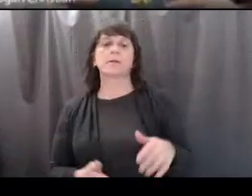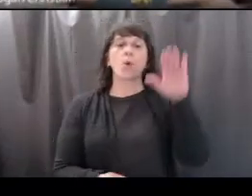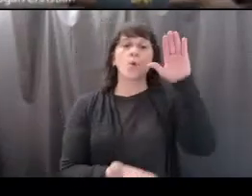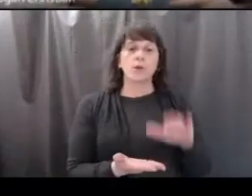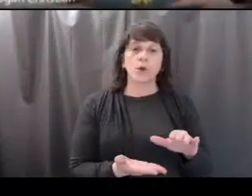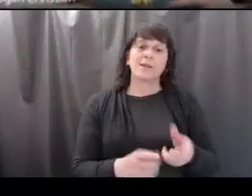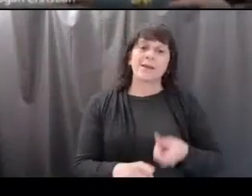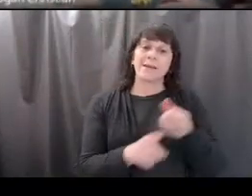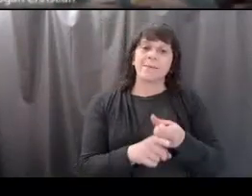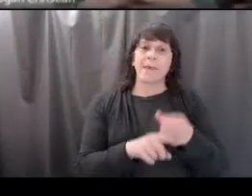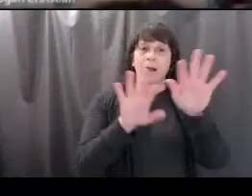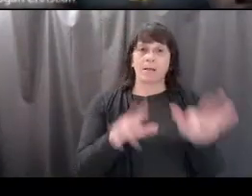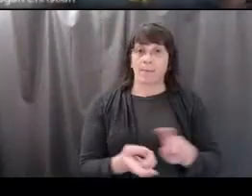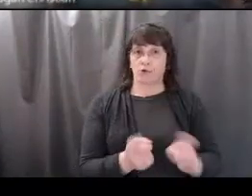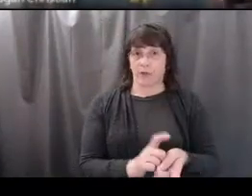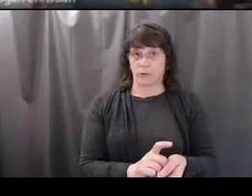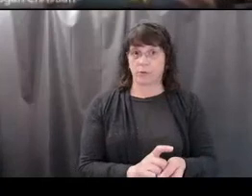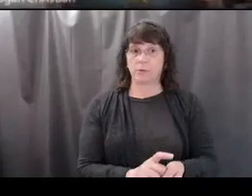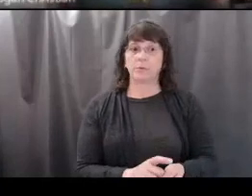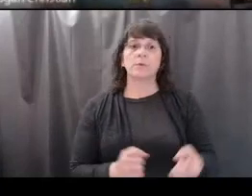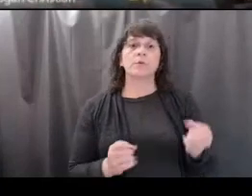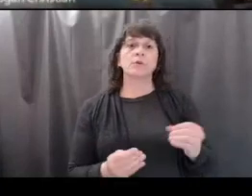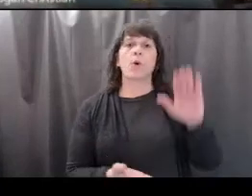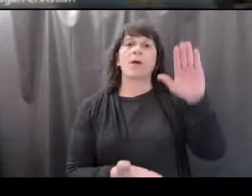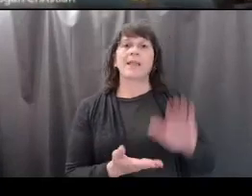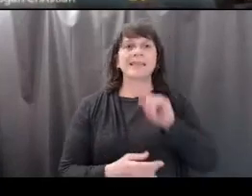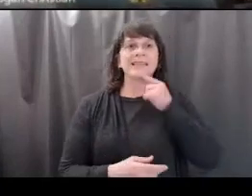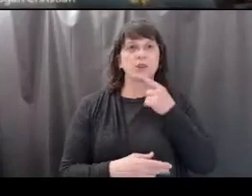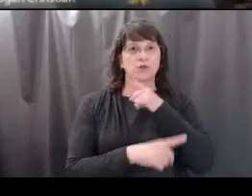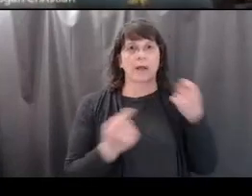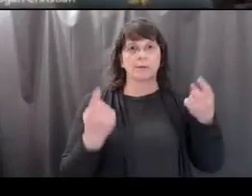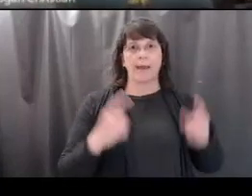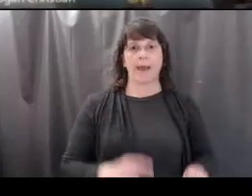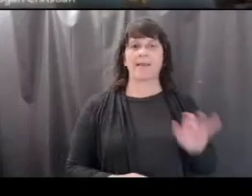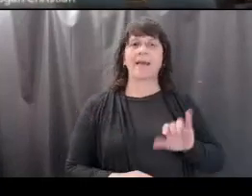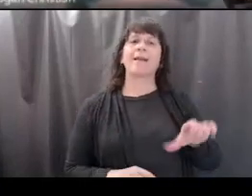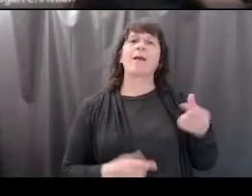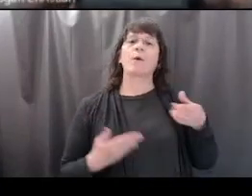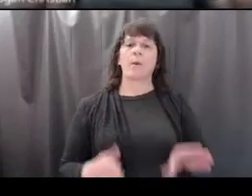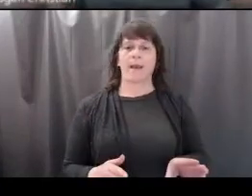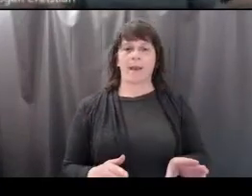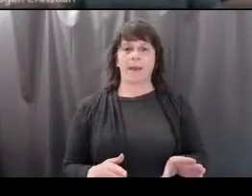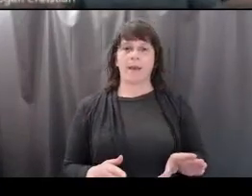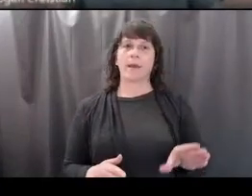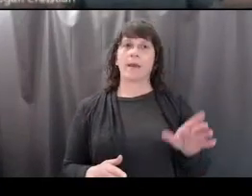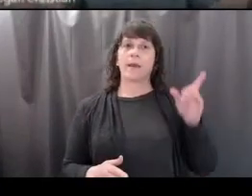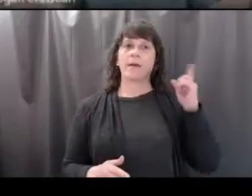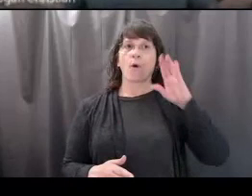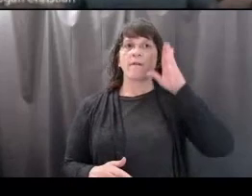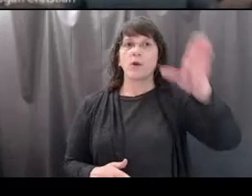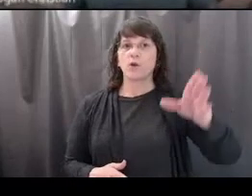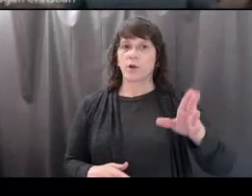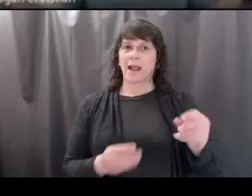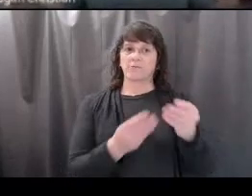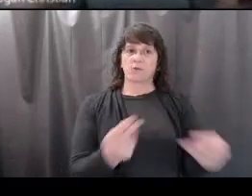the impacts of climate change so that less of these severe droughts occur. So that's another way in the long run we can be addressing